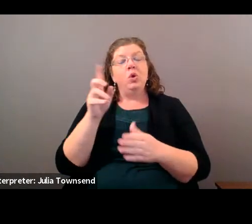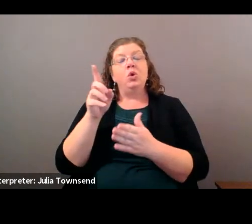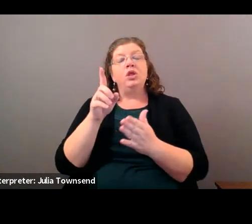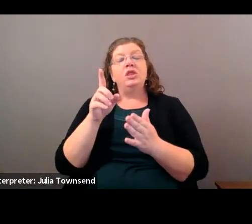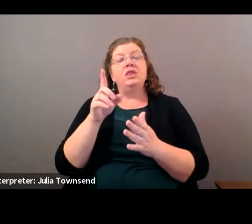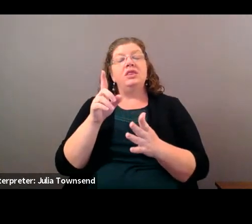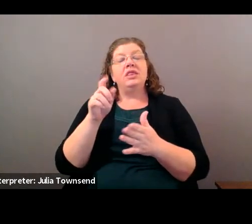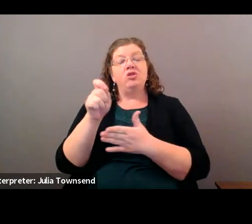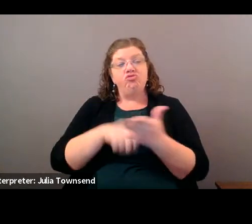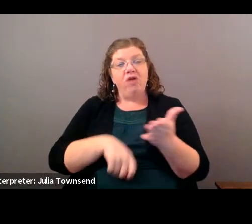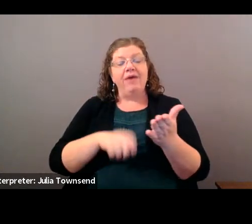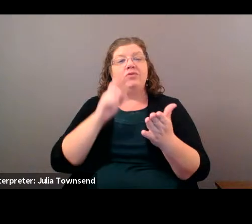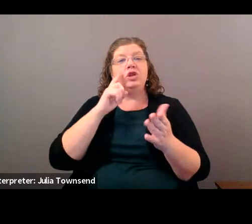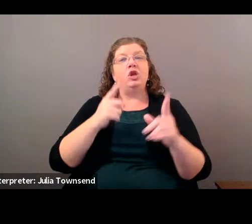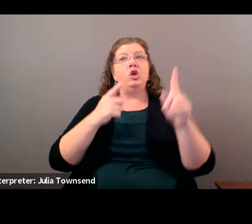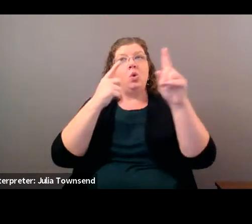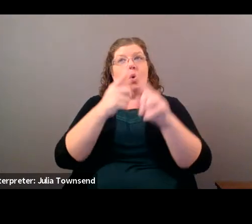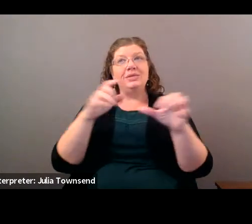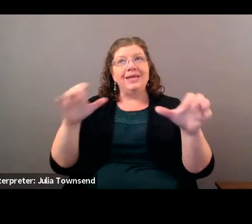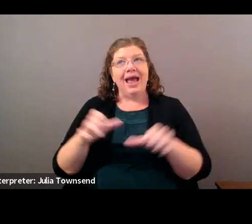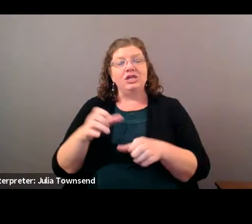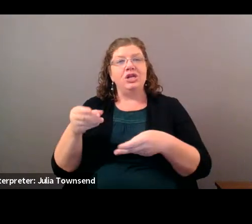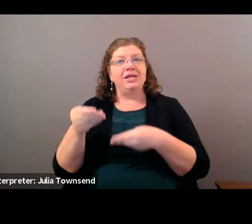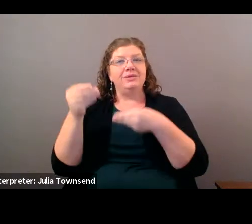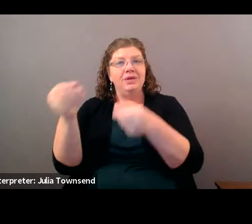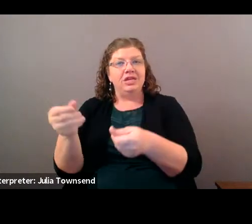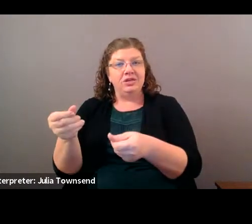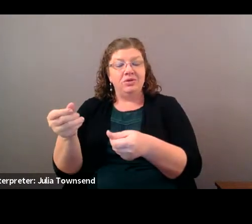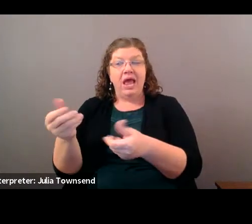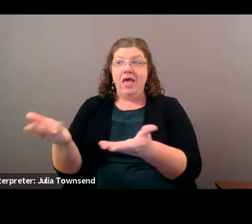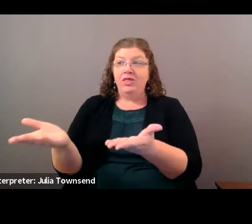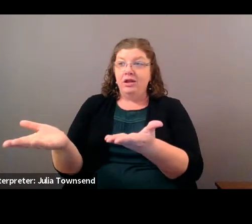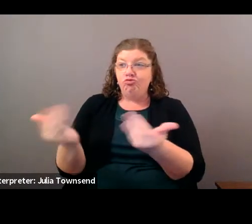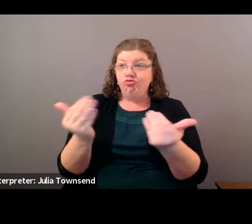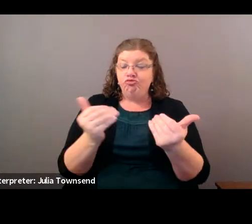and expenditures and receive feedback and